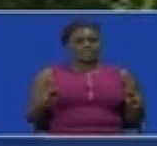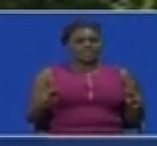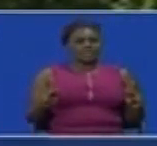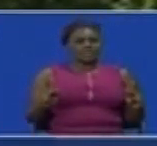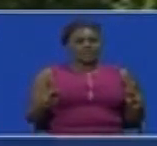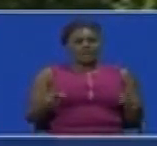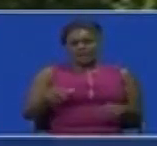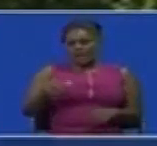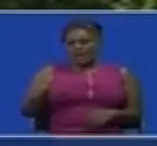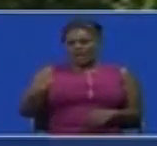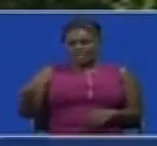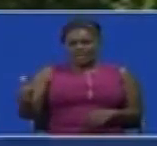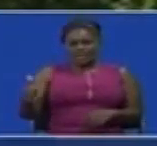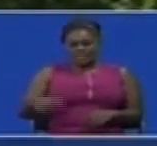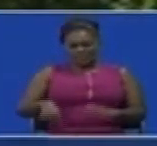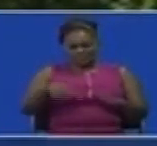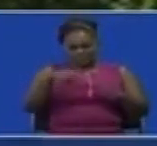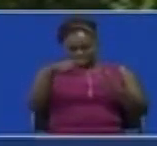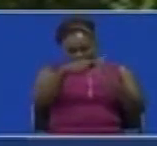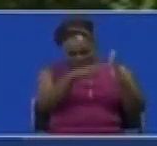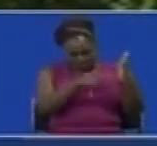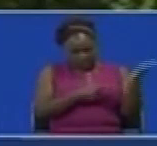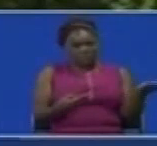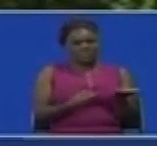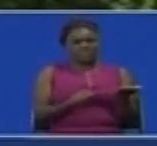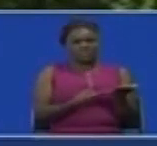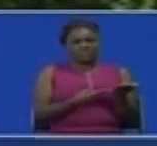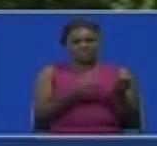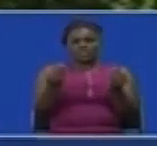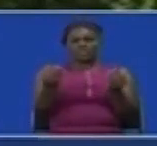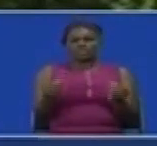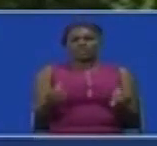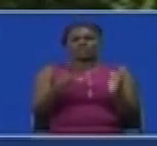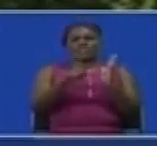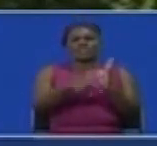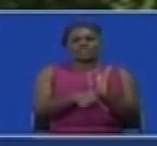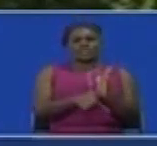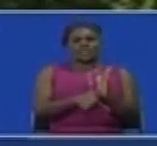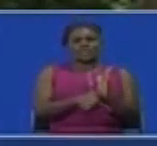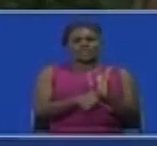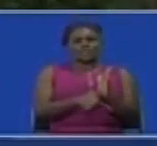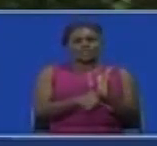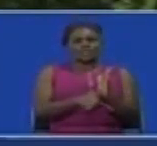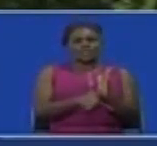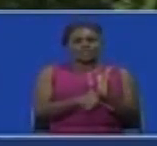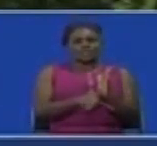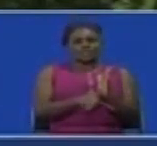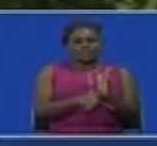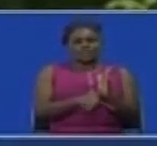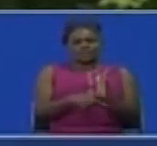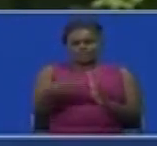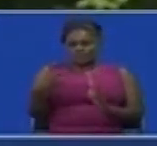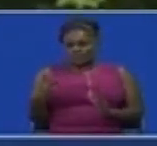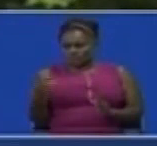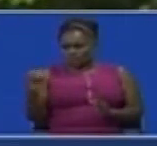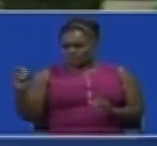Those other inner details, technicalities, they can be dealt with. That's why we have the parliament. Back in